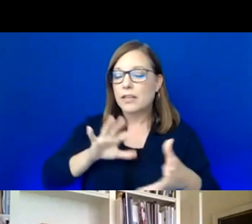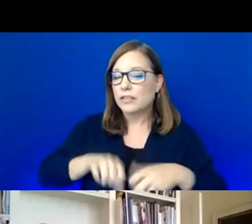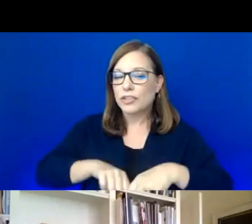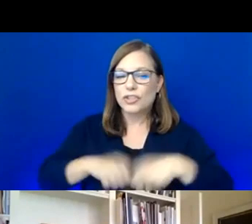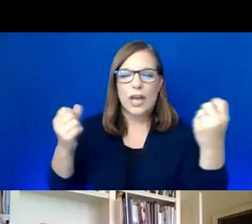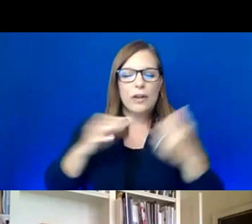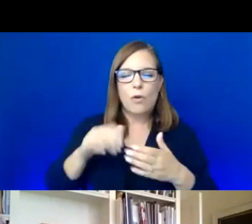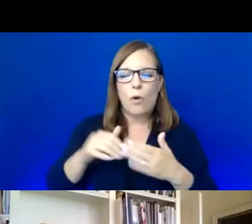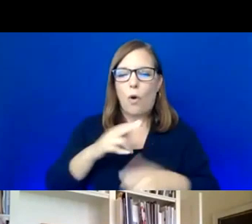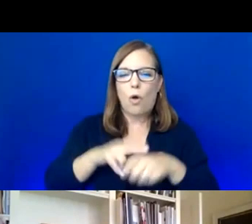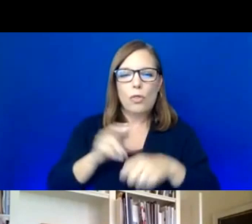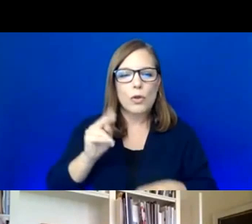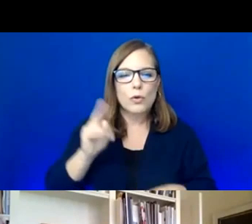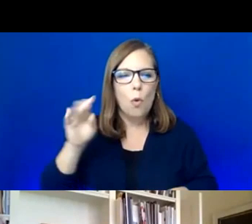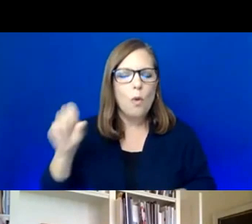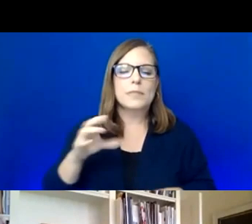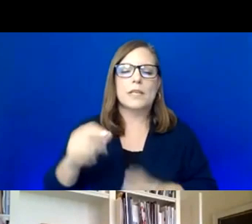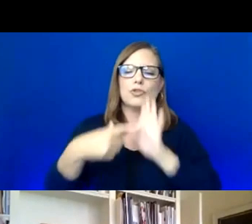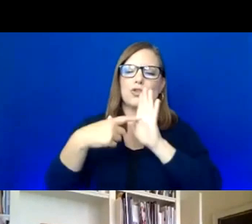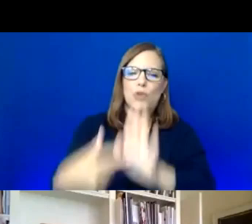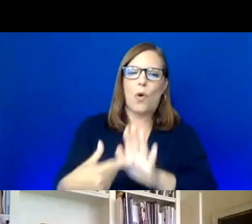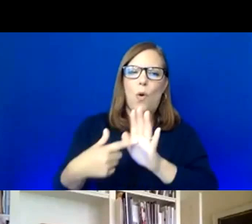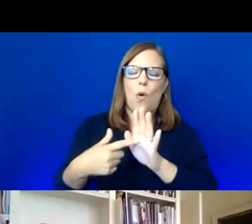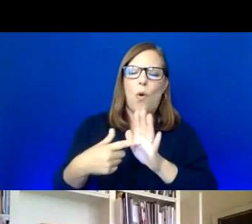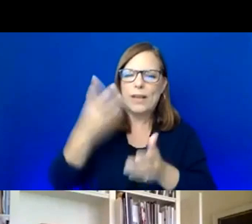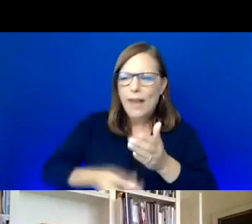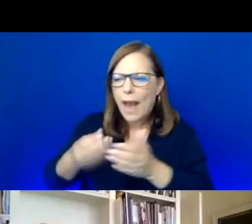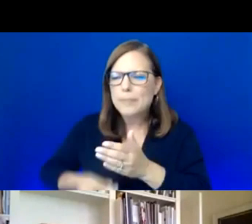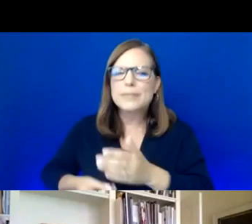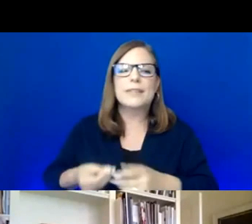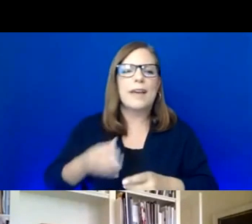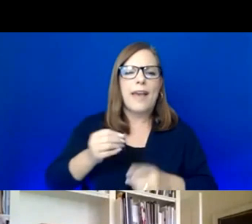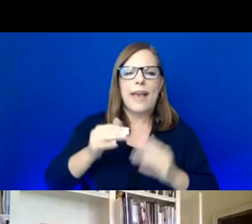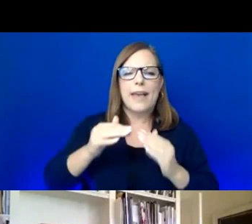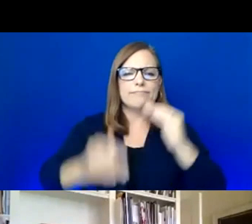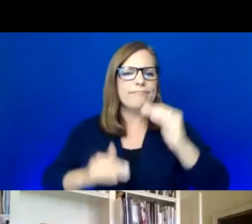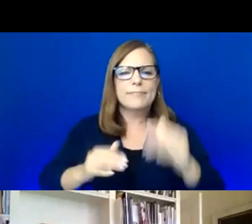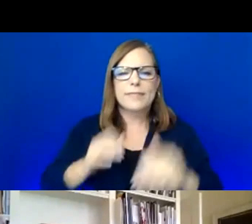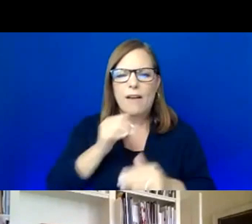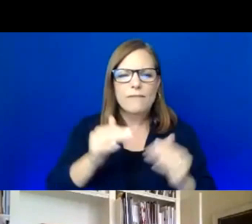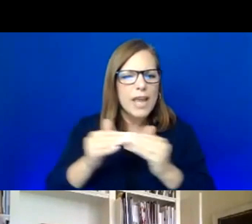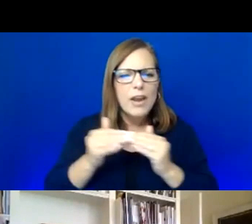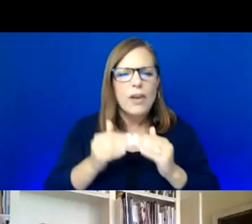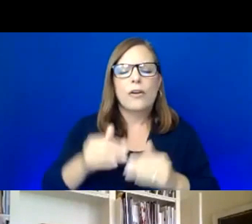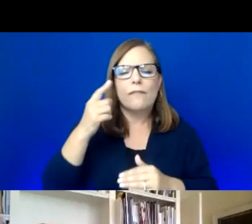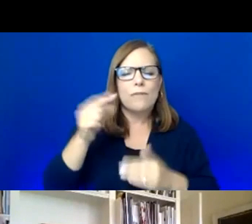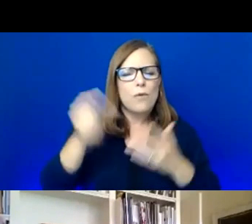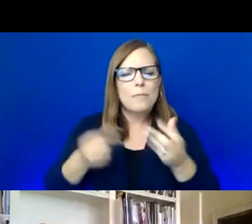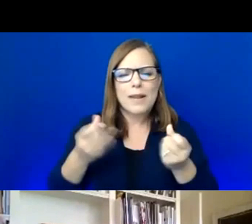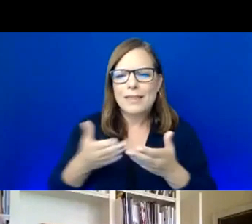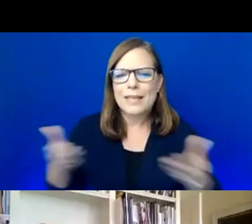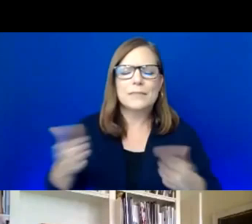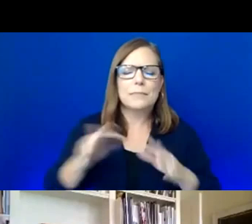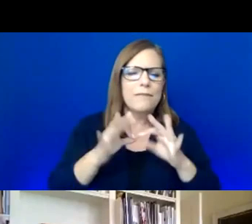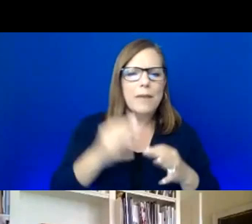the disparities and gaps in health and human services delivery systems. Today, California has an opportunity